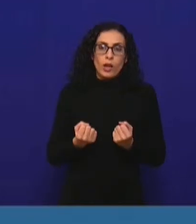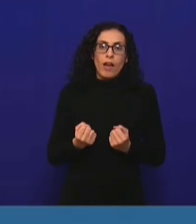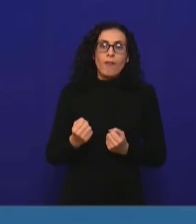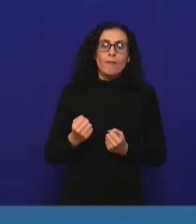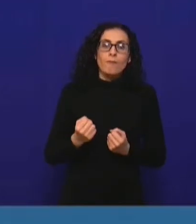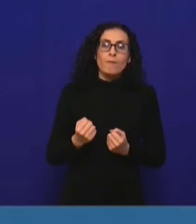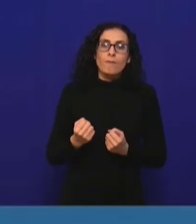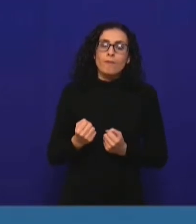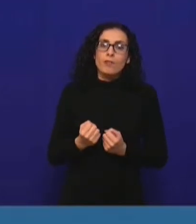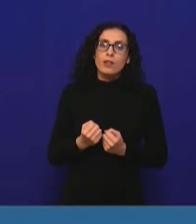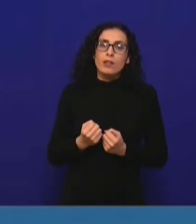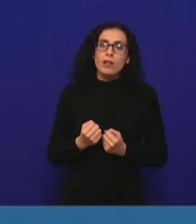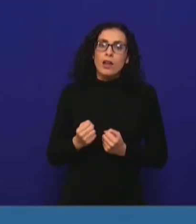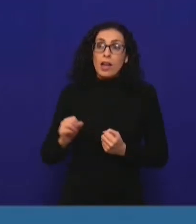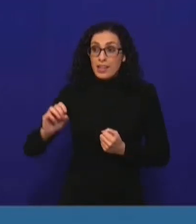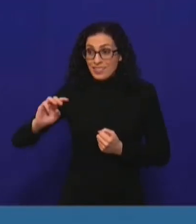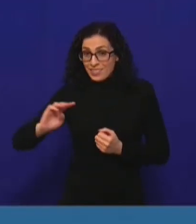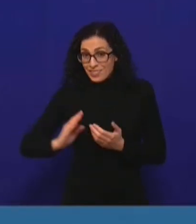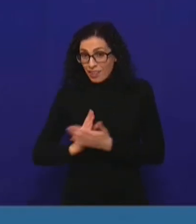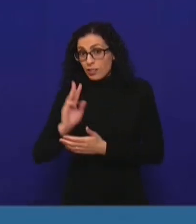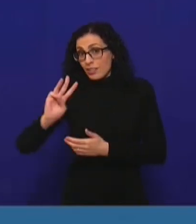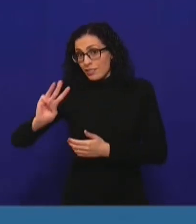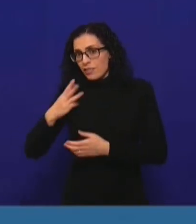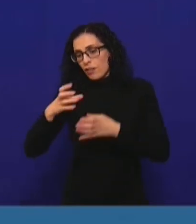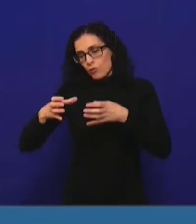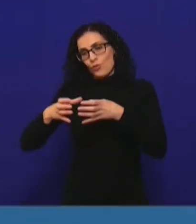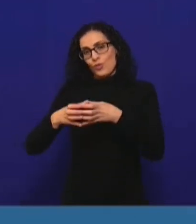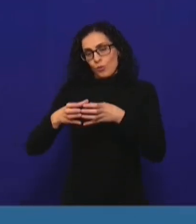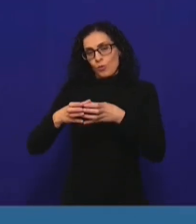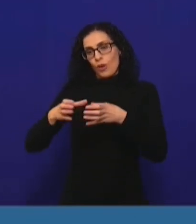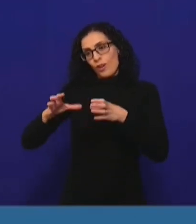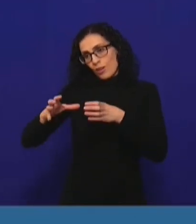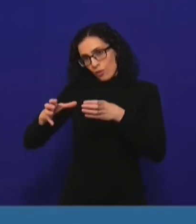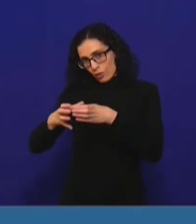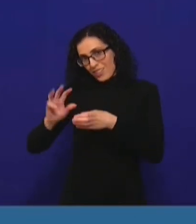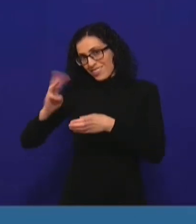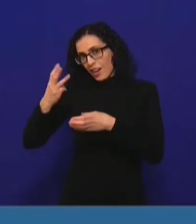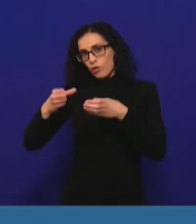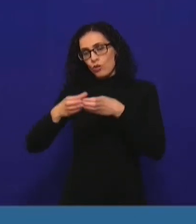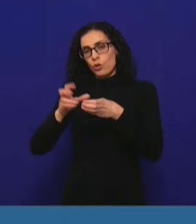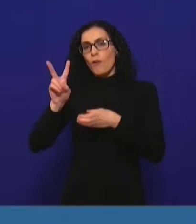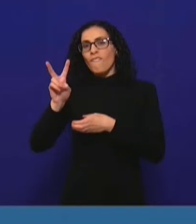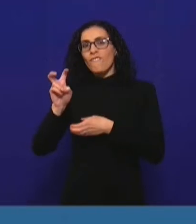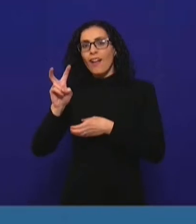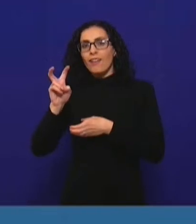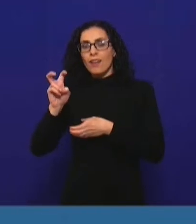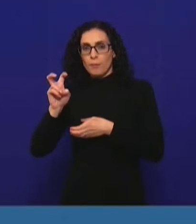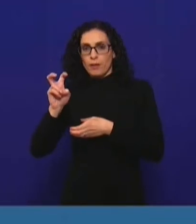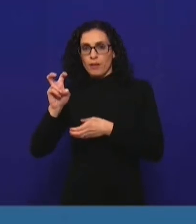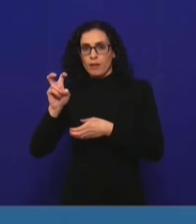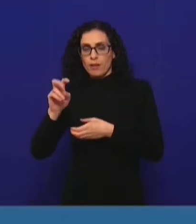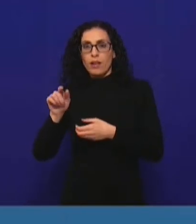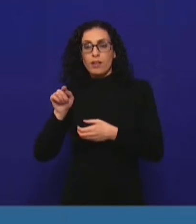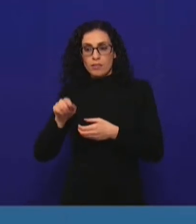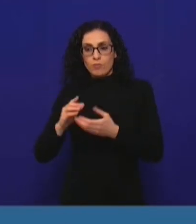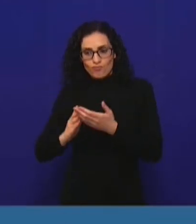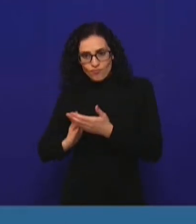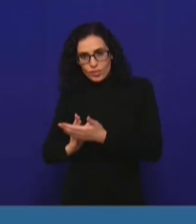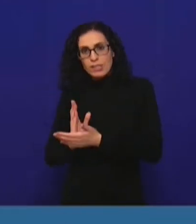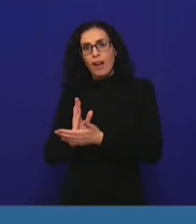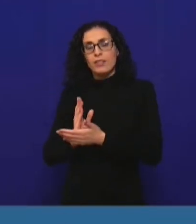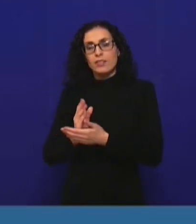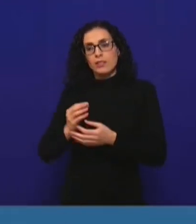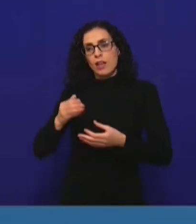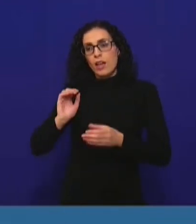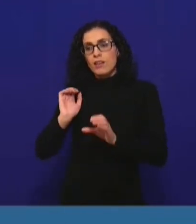to the group which is in the third group, which is the vulnerable group of people for vaccination, and currently we have started sending